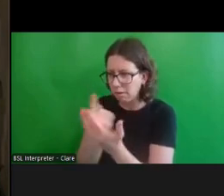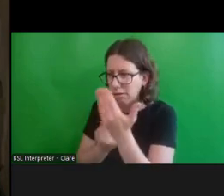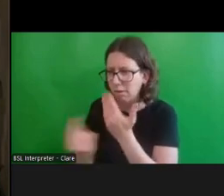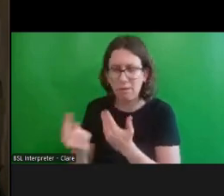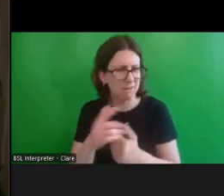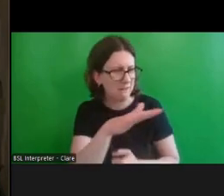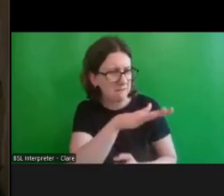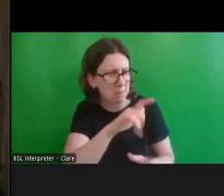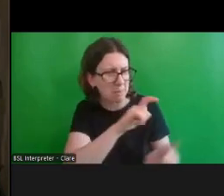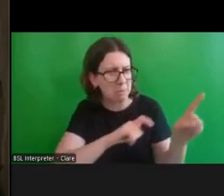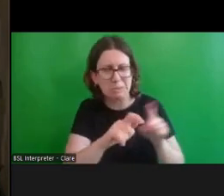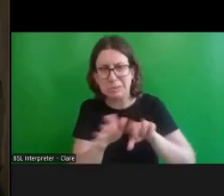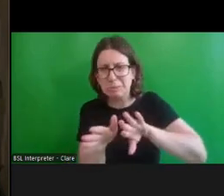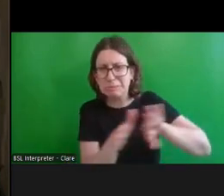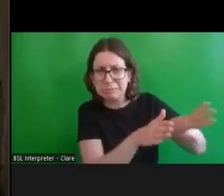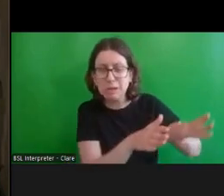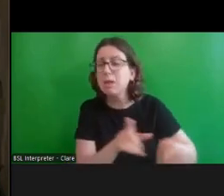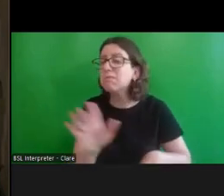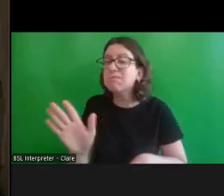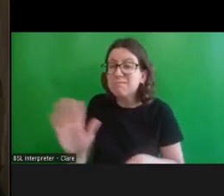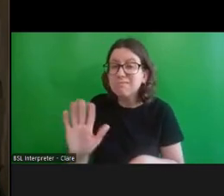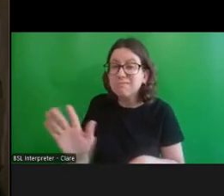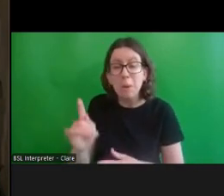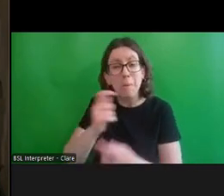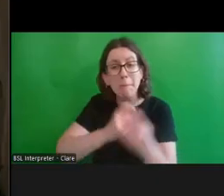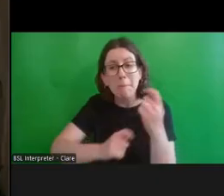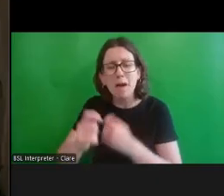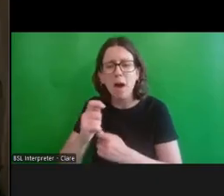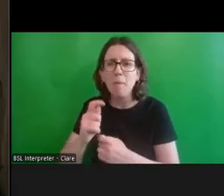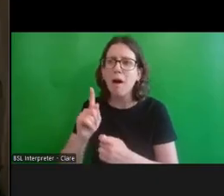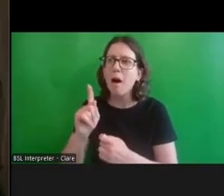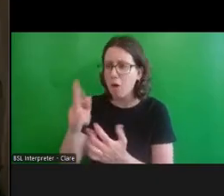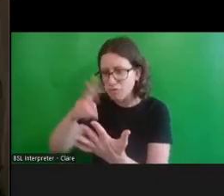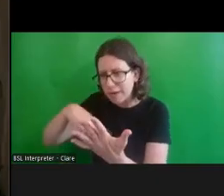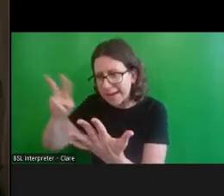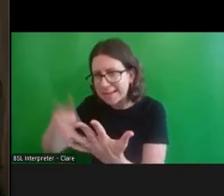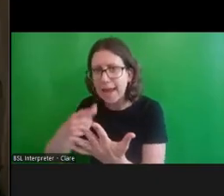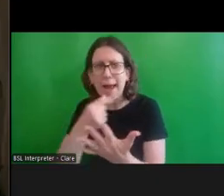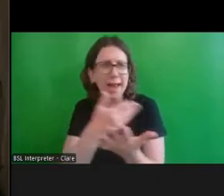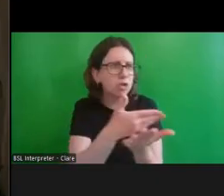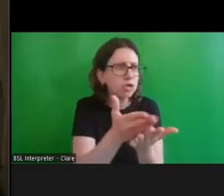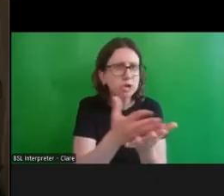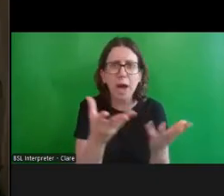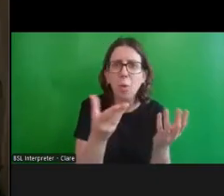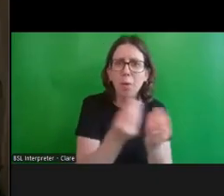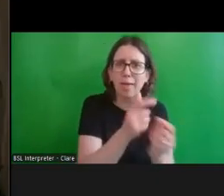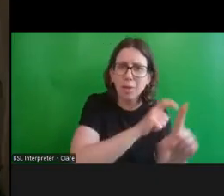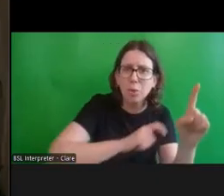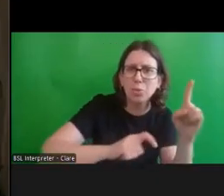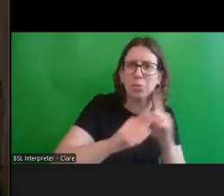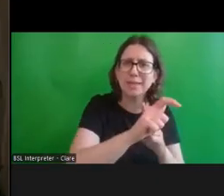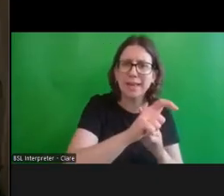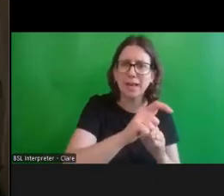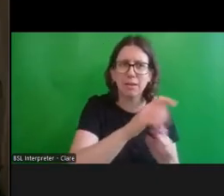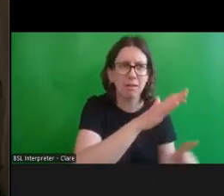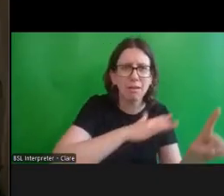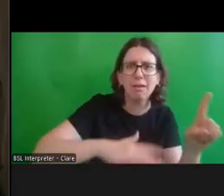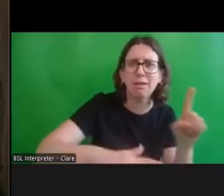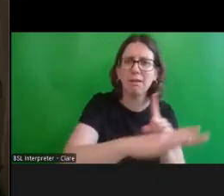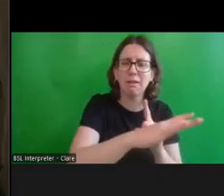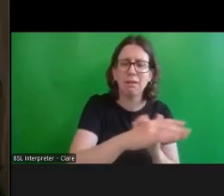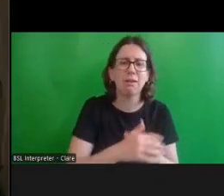which provides social grease, which enables us to share and communicate and be part of a wider community. And